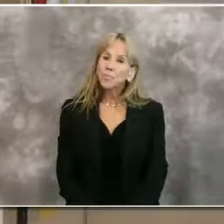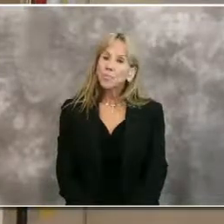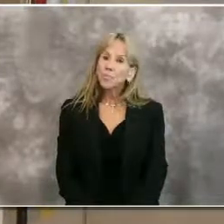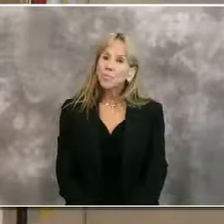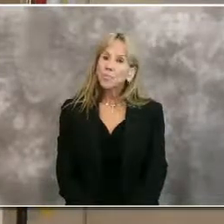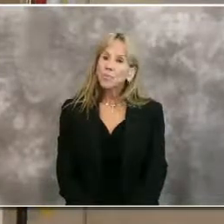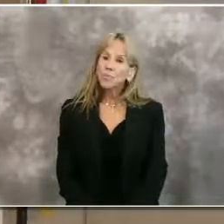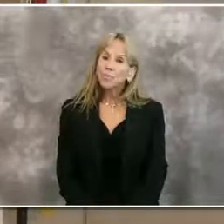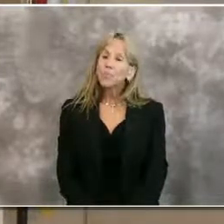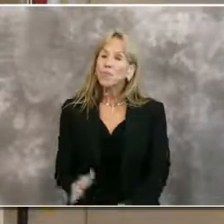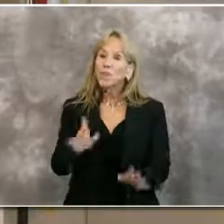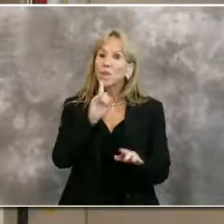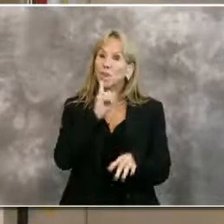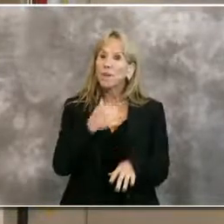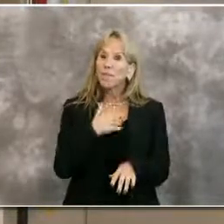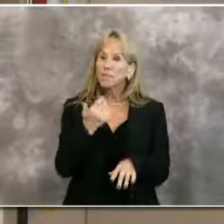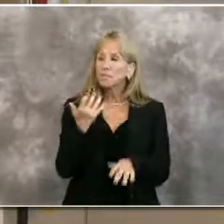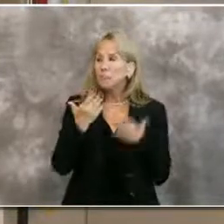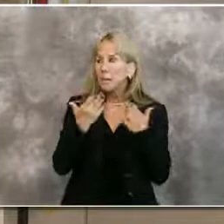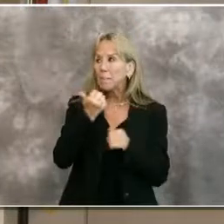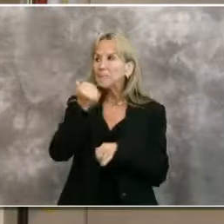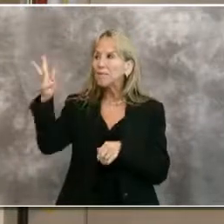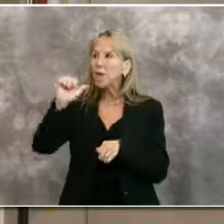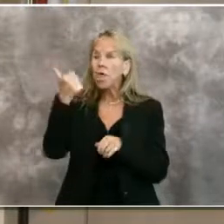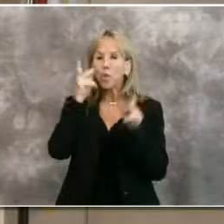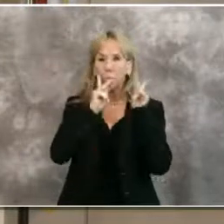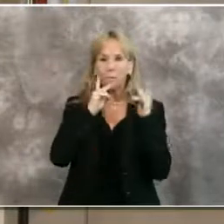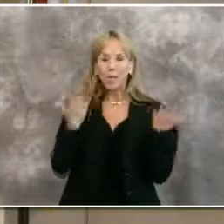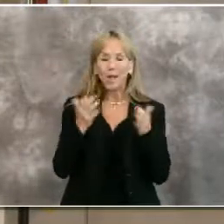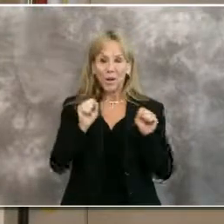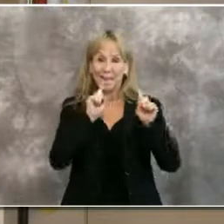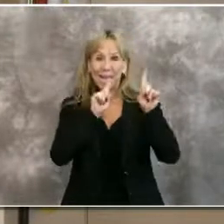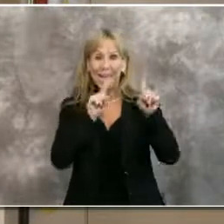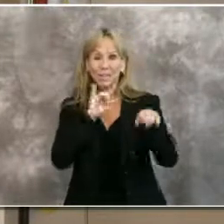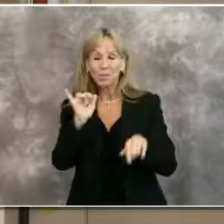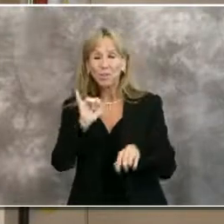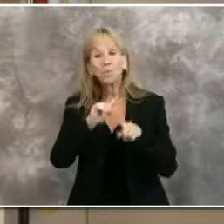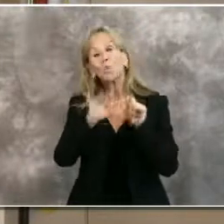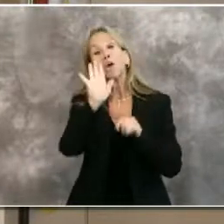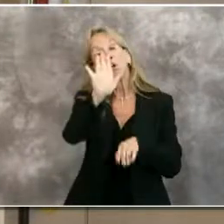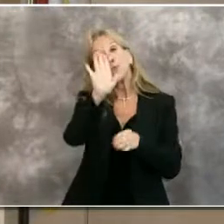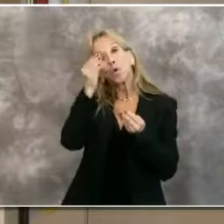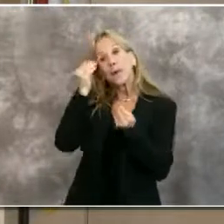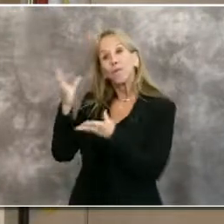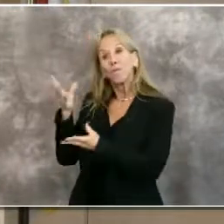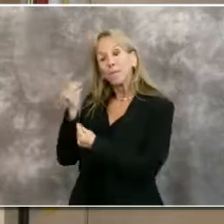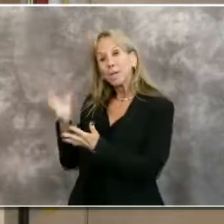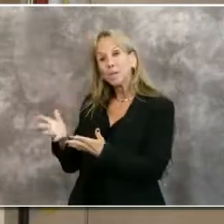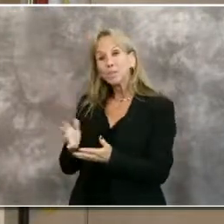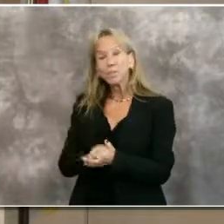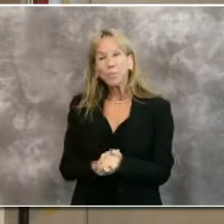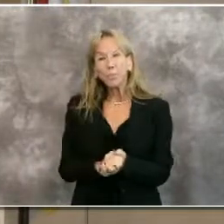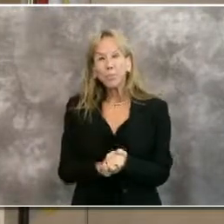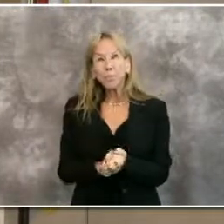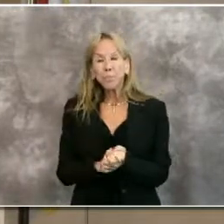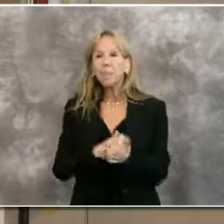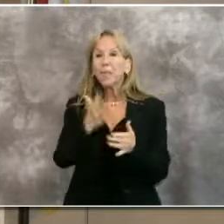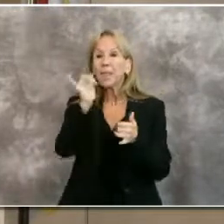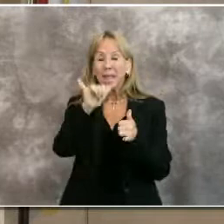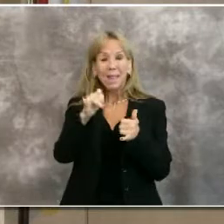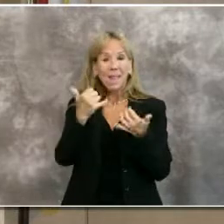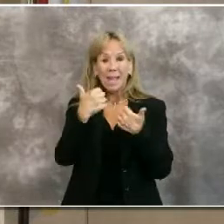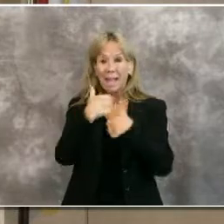Sure, we have several people that may want to respond to the question, but hearing that information, we are driven by the